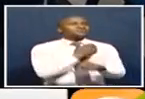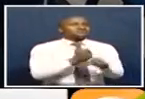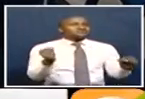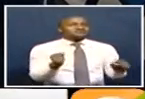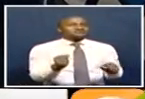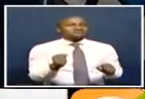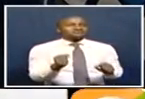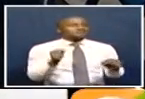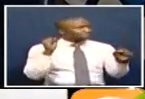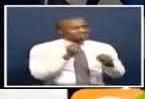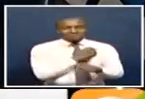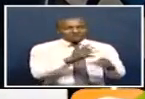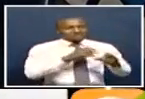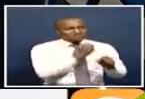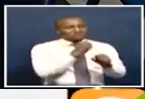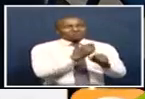not.